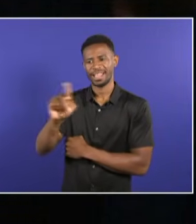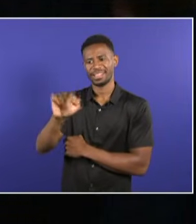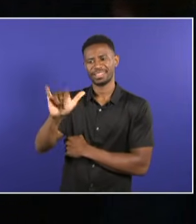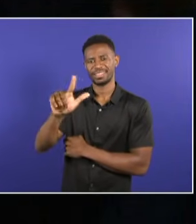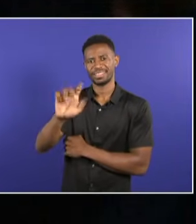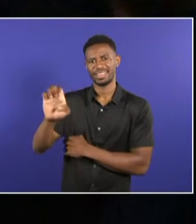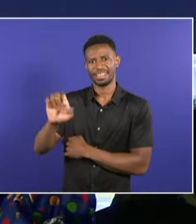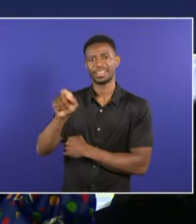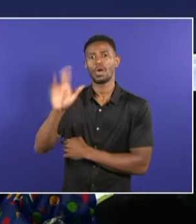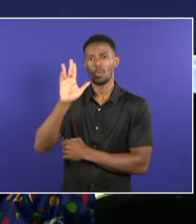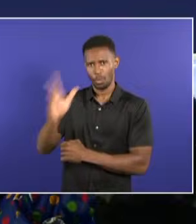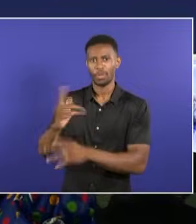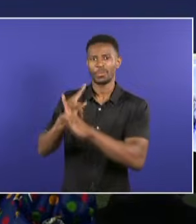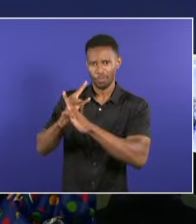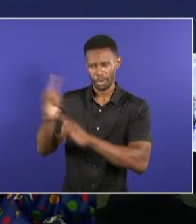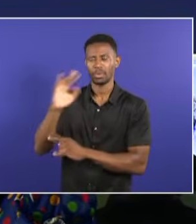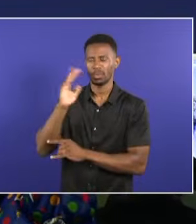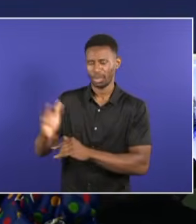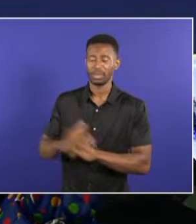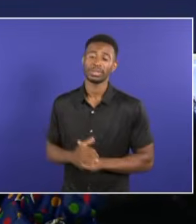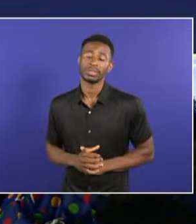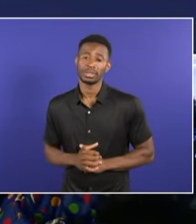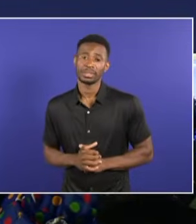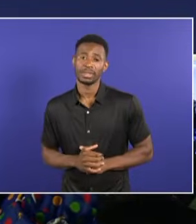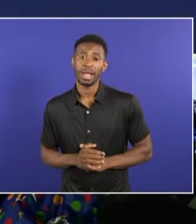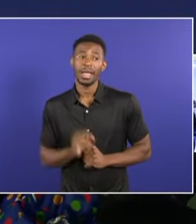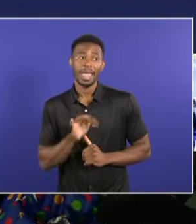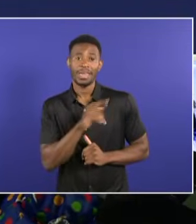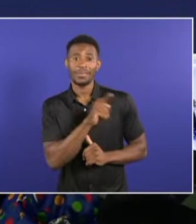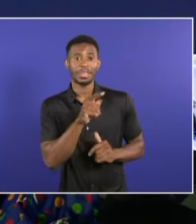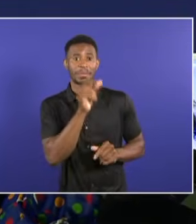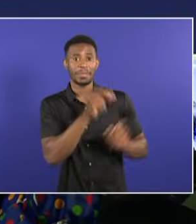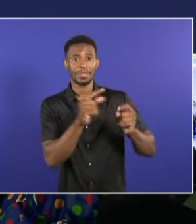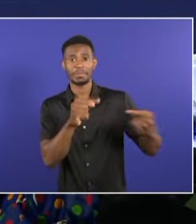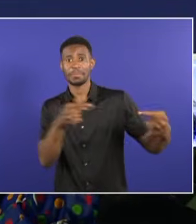If there's a way for our opponents to concede the election now, they should do it.